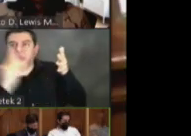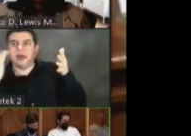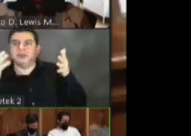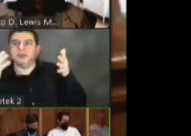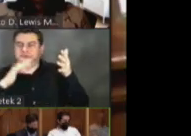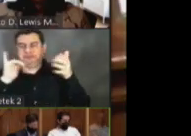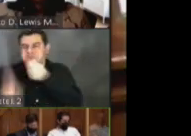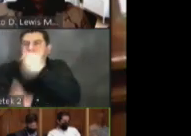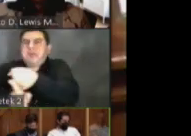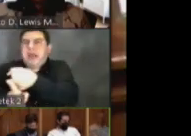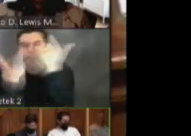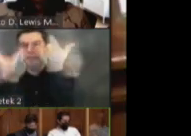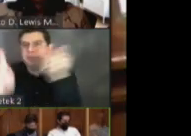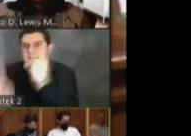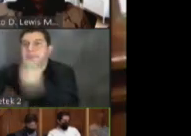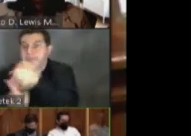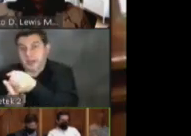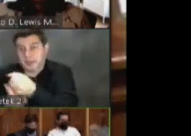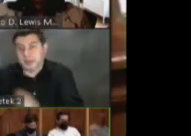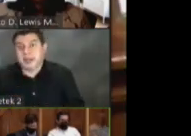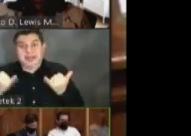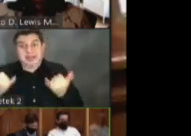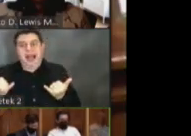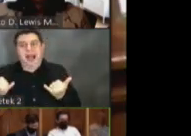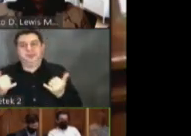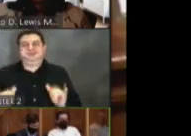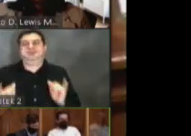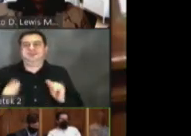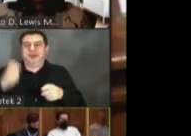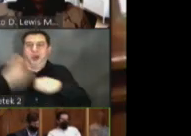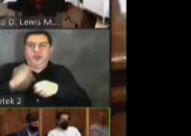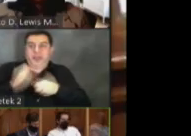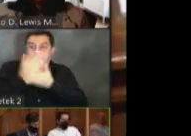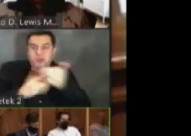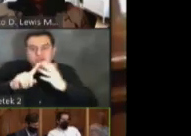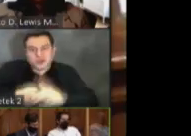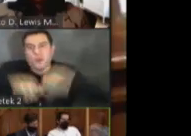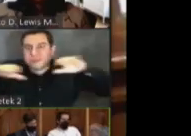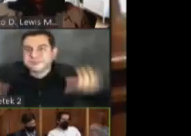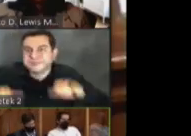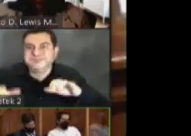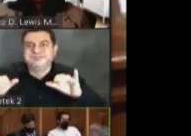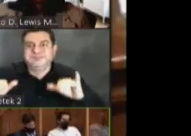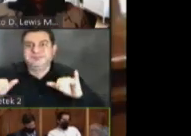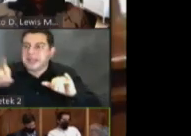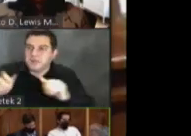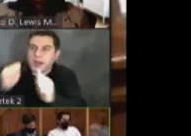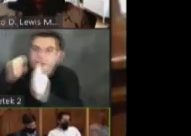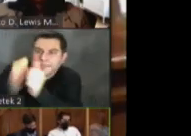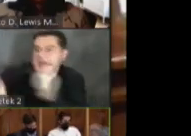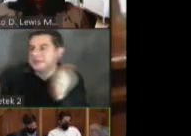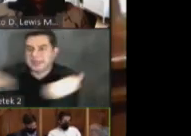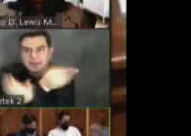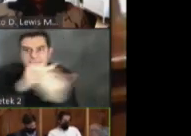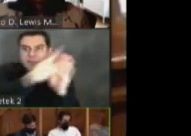now is the hard part. We've got to do the things. We've got to pass the policies. We've got to dedicate the revenue. We've got to